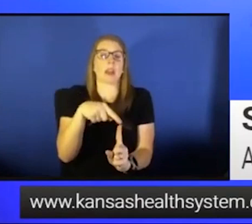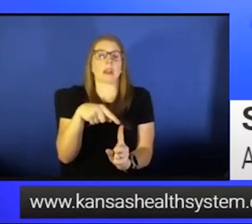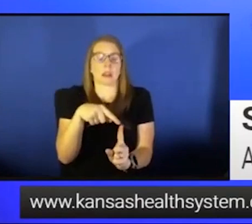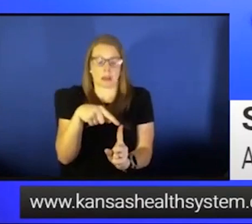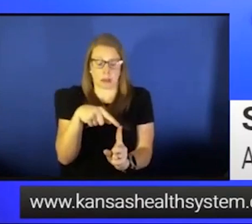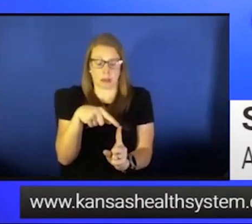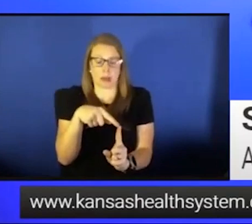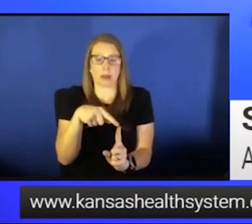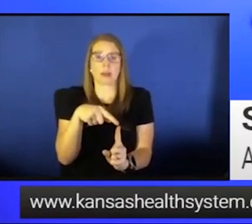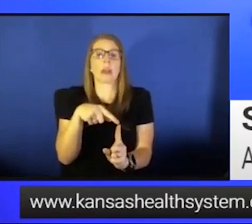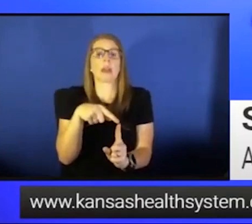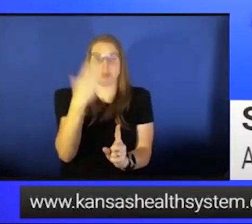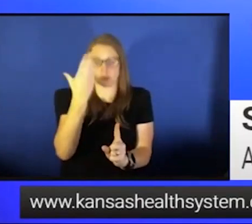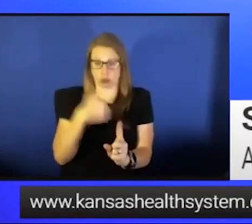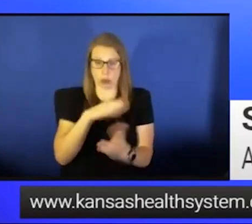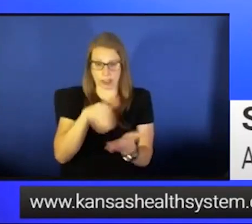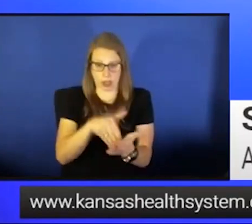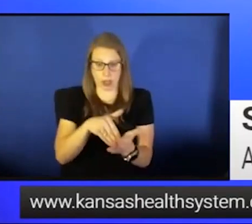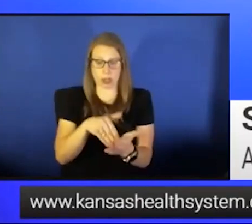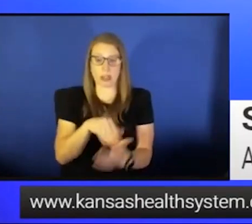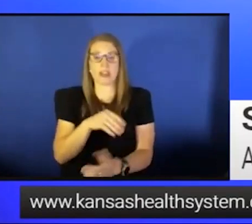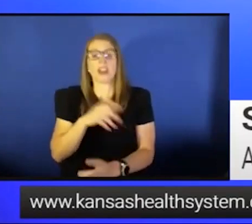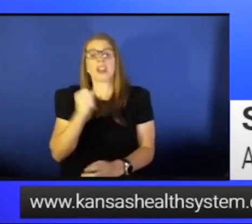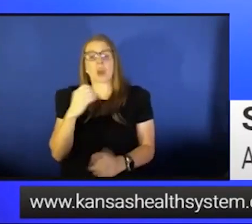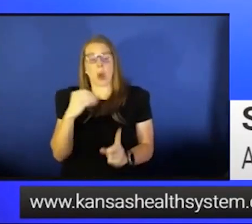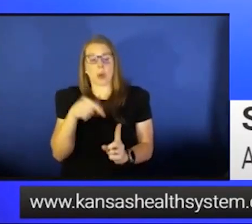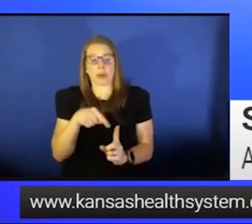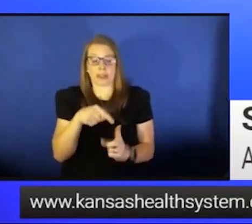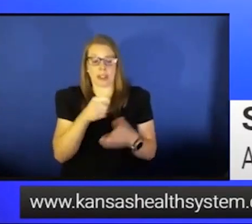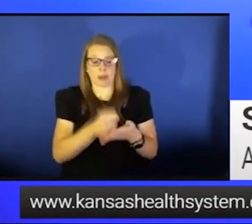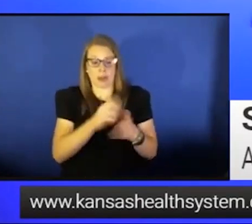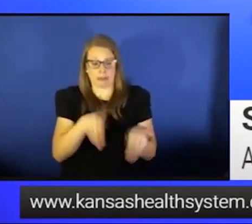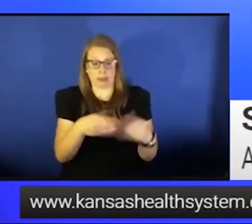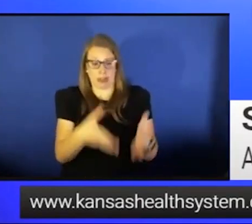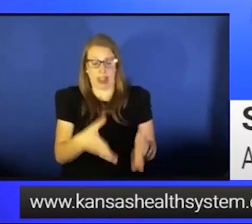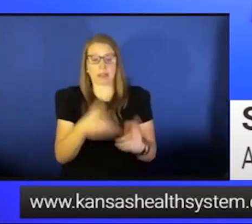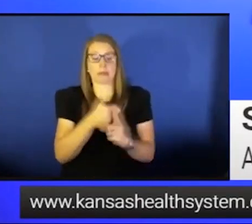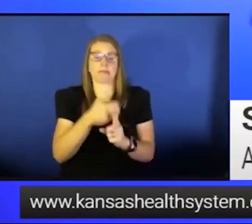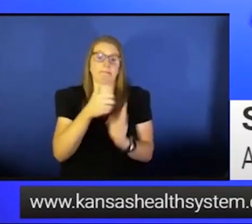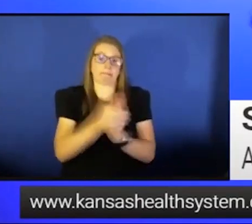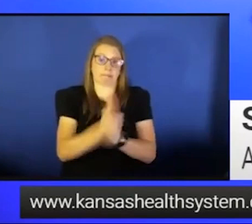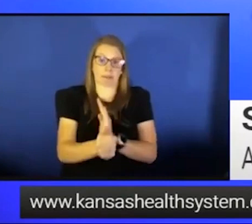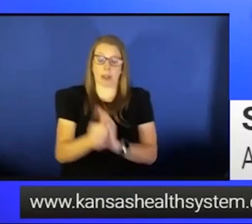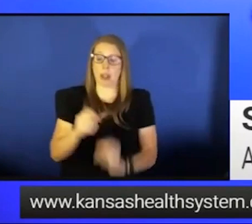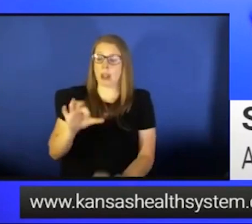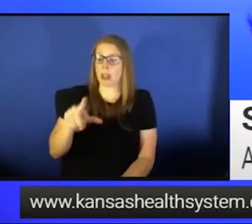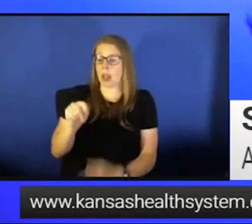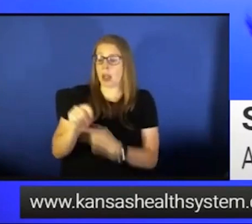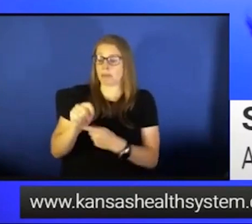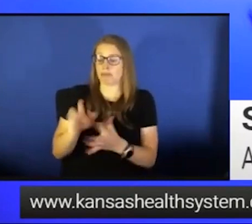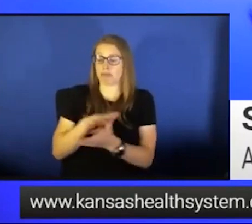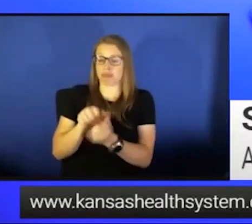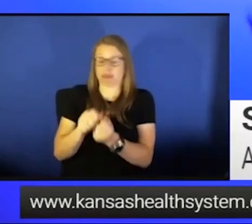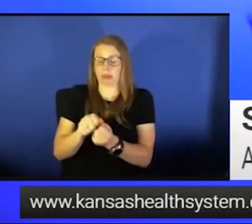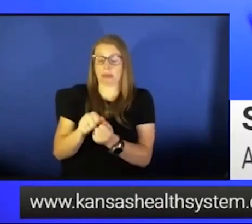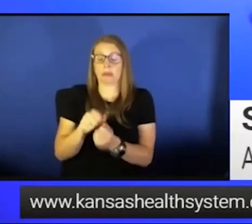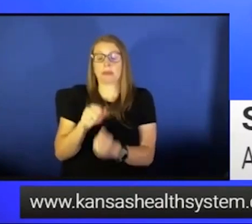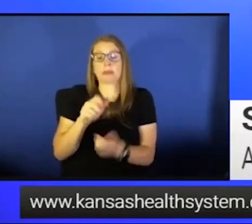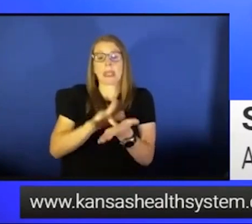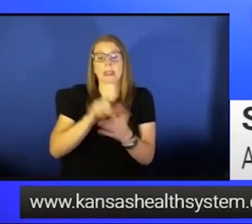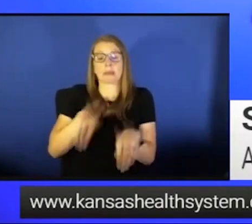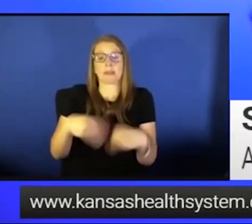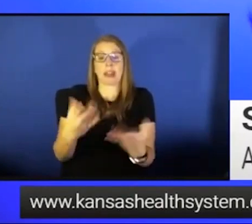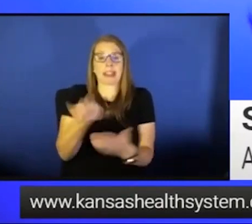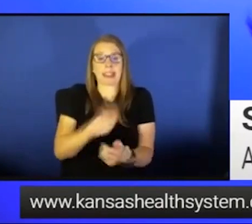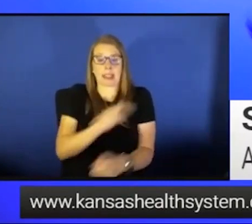patients so that they're good at what they do. The clot busting medicine can be given at any hospital, which is good because there's only 2 comprehensive